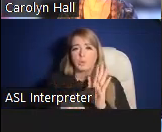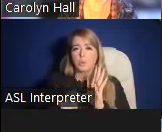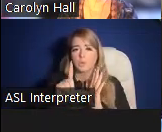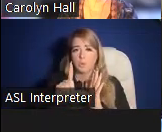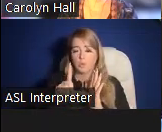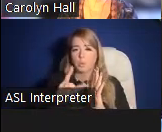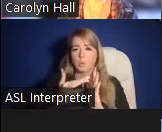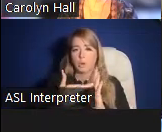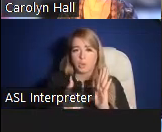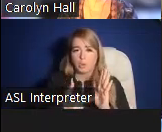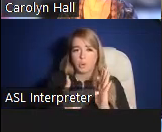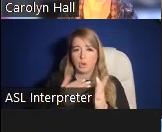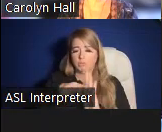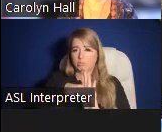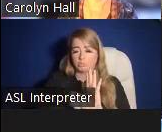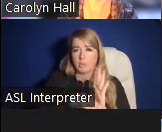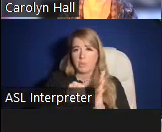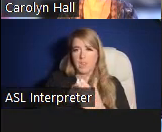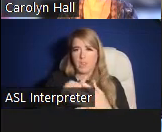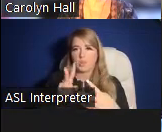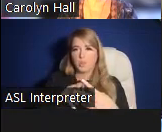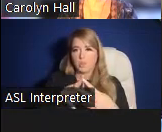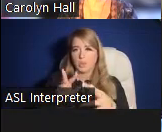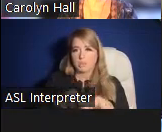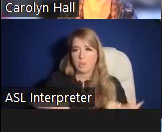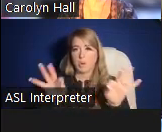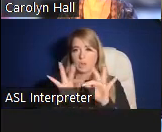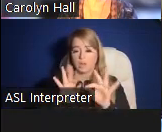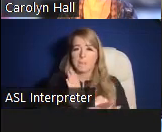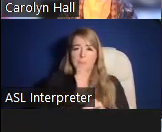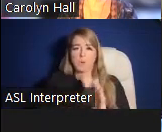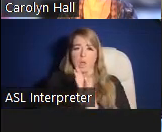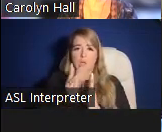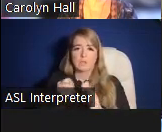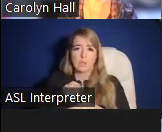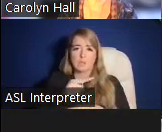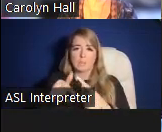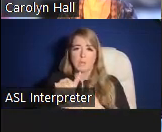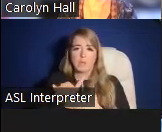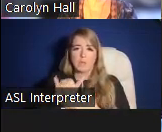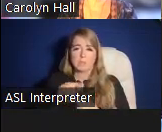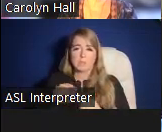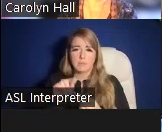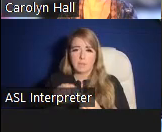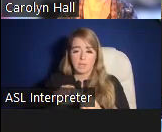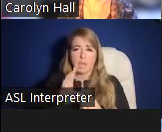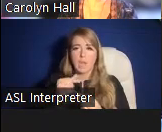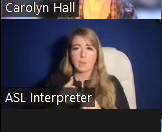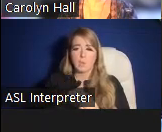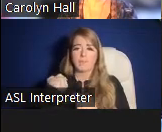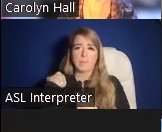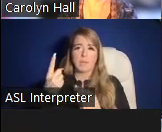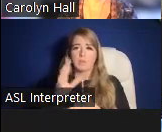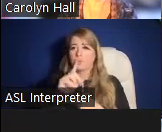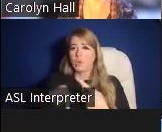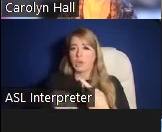waivers. Those two things were something that the board asked us about in particular, and that we've been talking